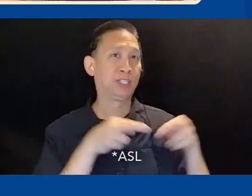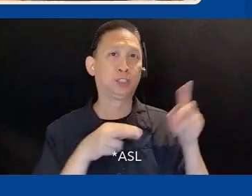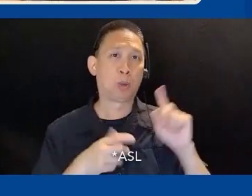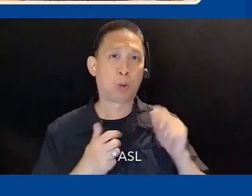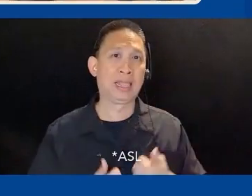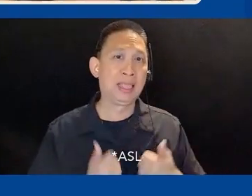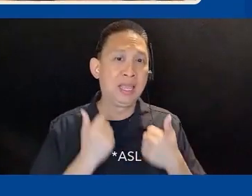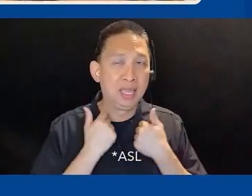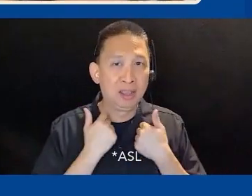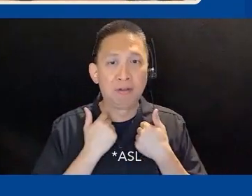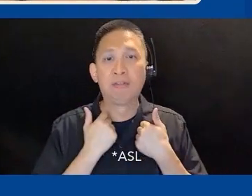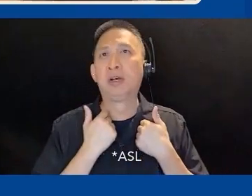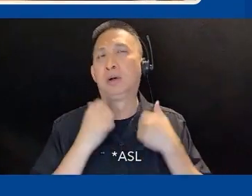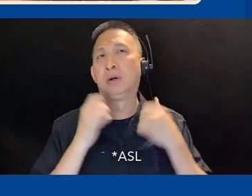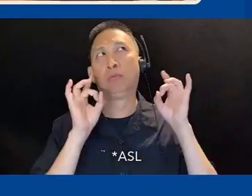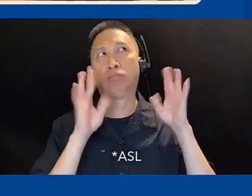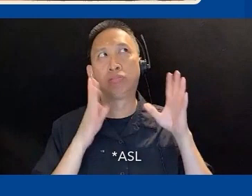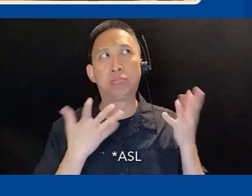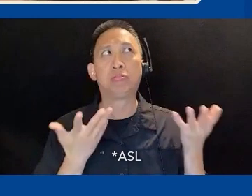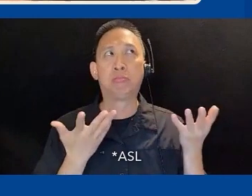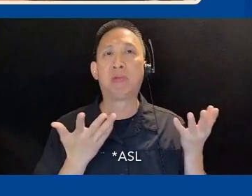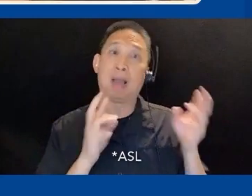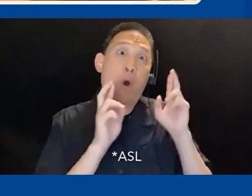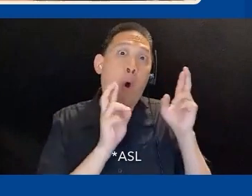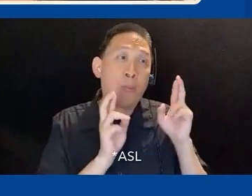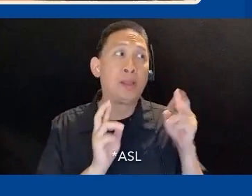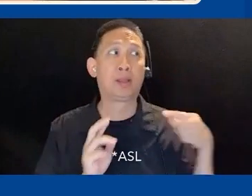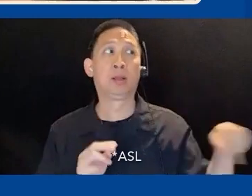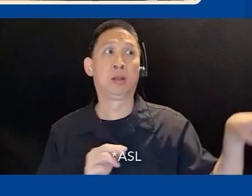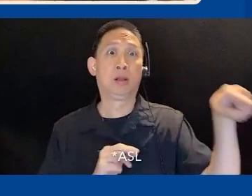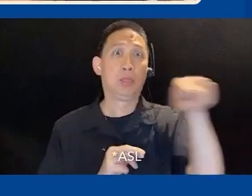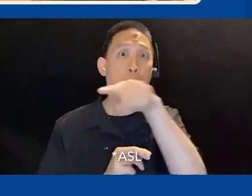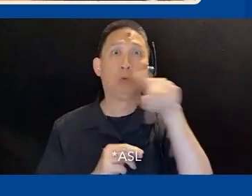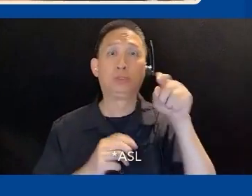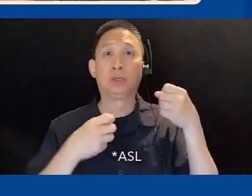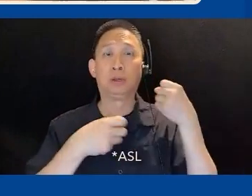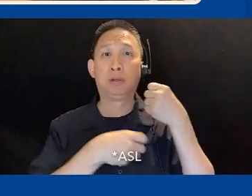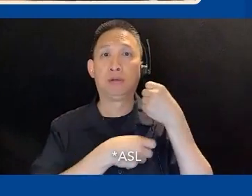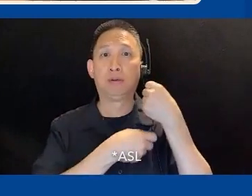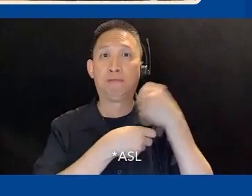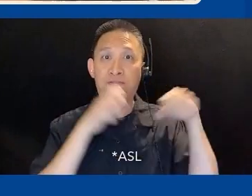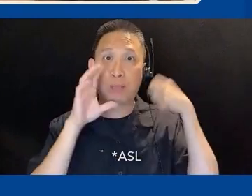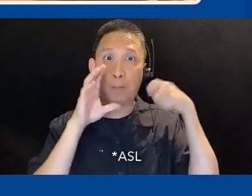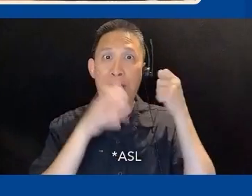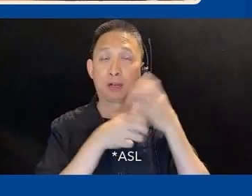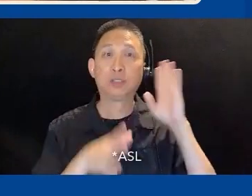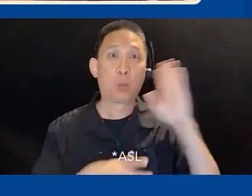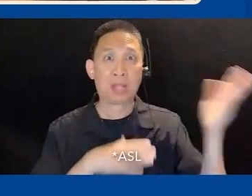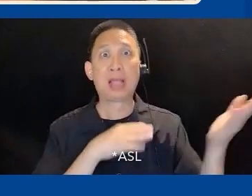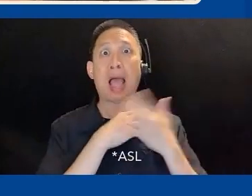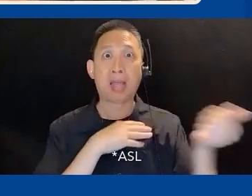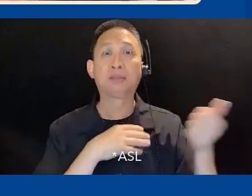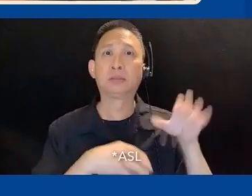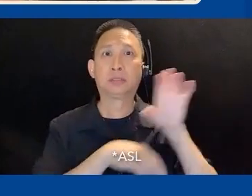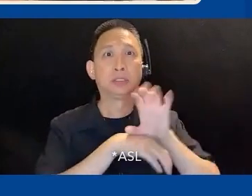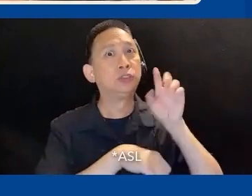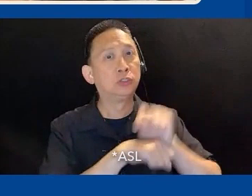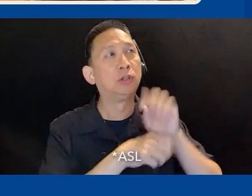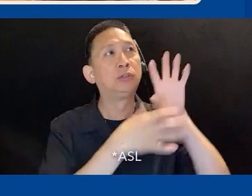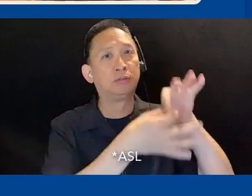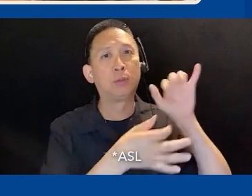from, that will be consulted in a sincere way, you know, about those projects.